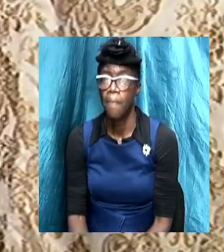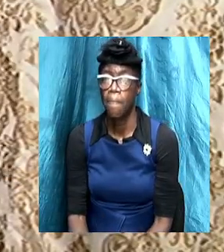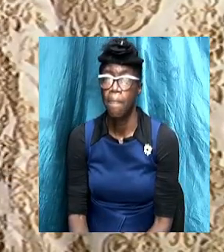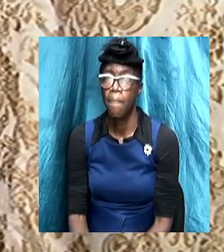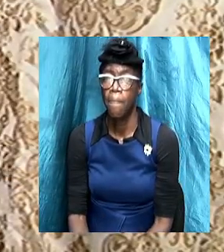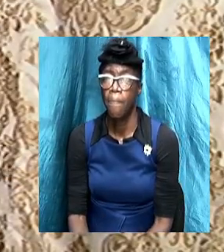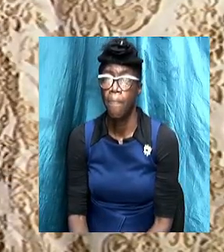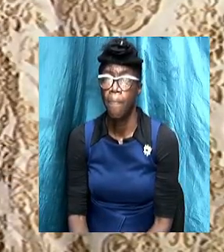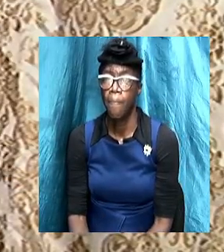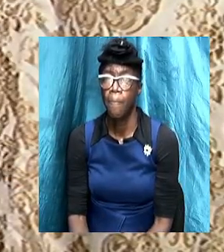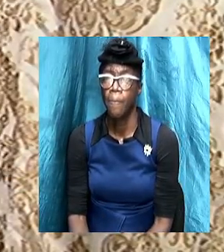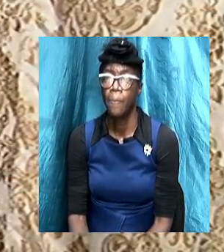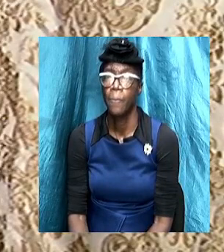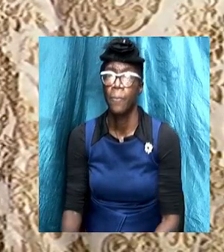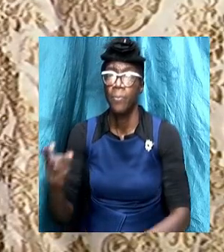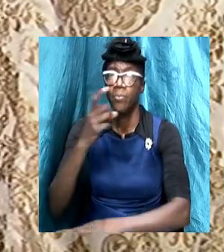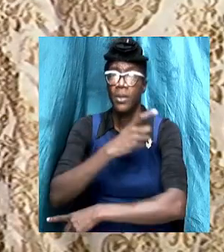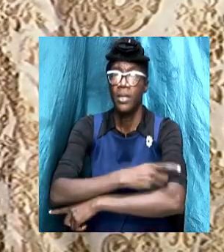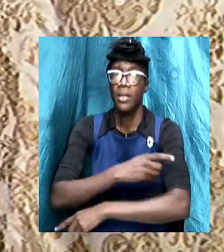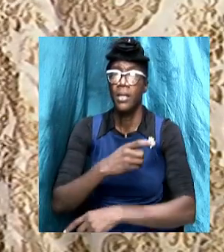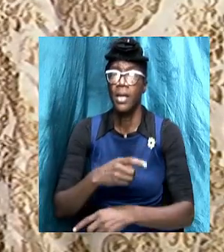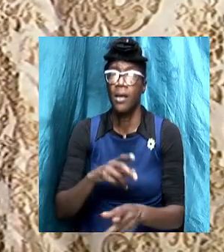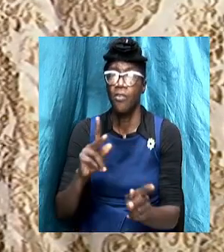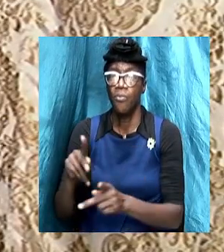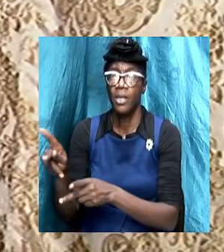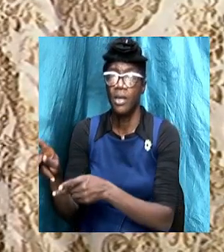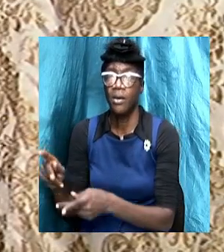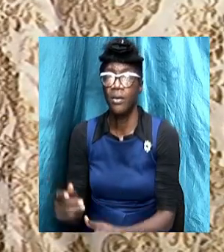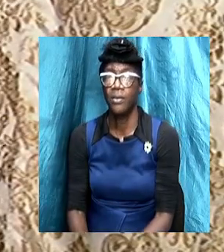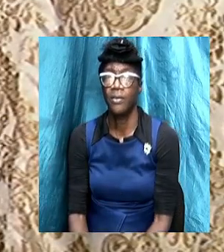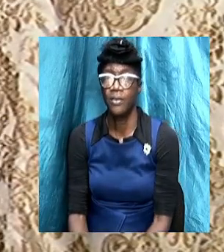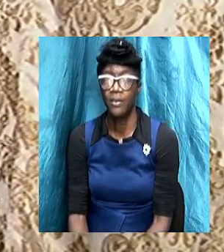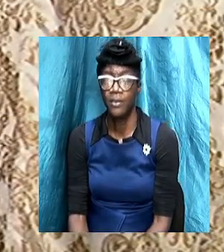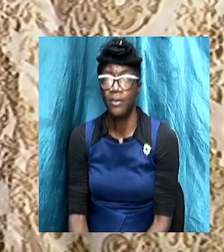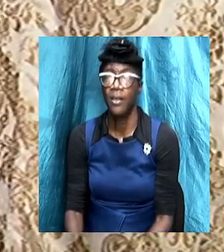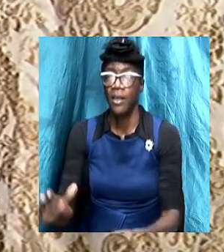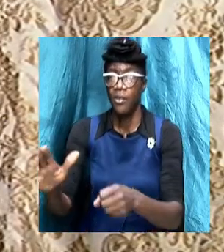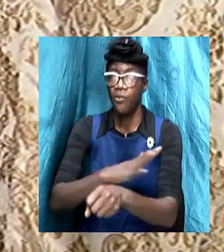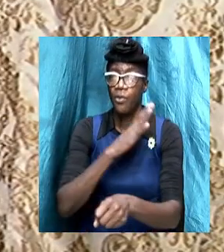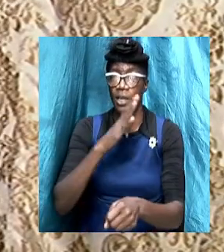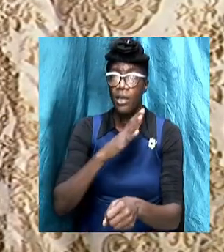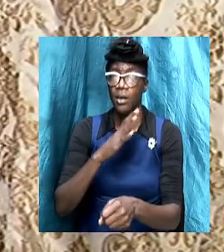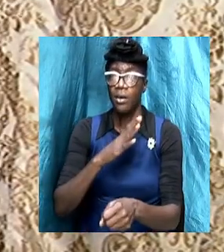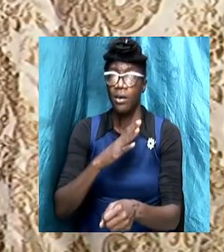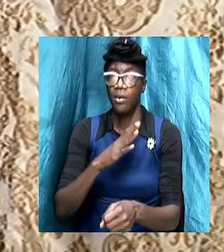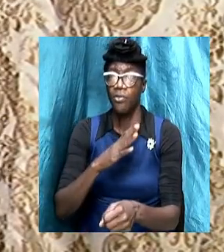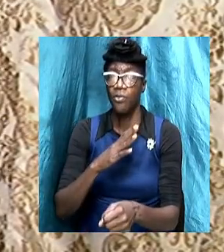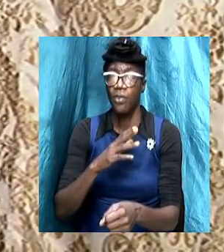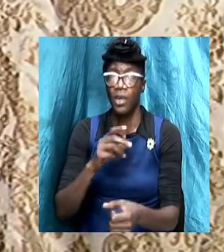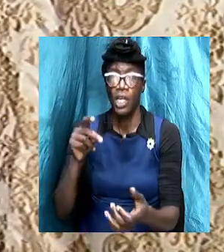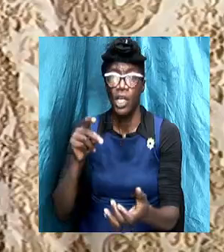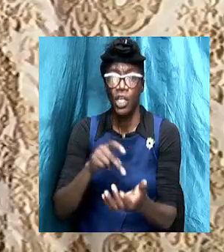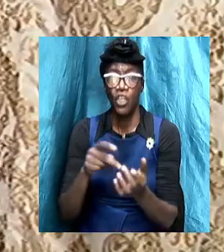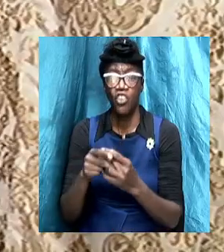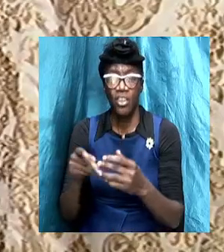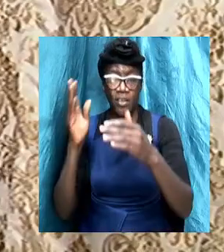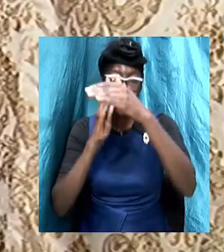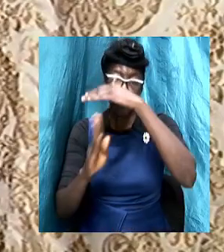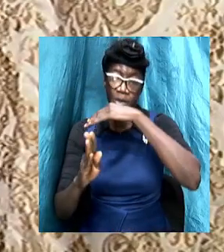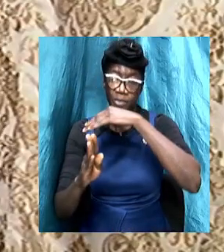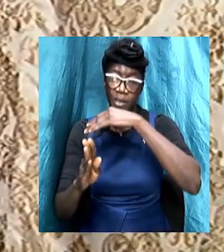So, on the day of Pentecost, let me just continue for 10 more minutes. The fulfillment of Jesus' prophecy took place on the day of